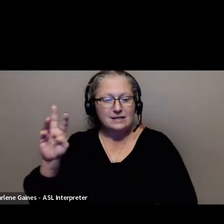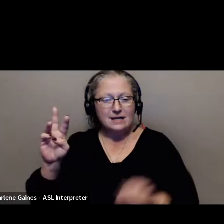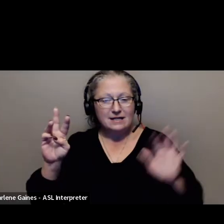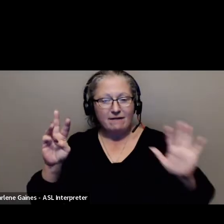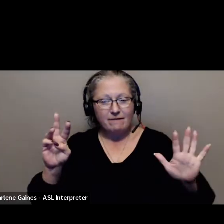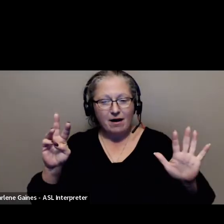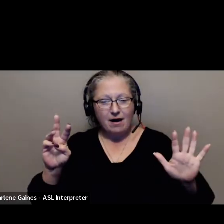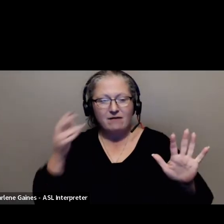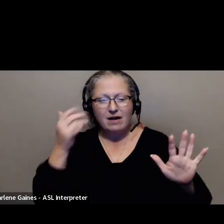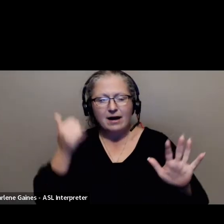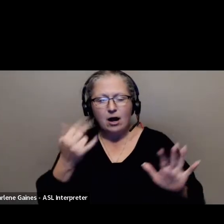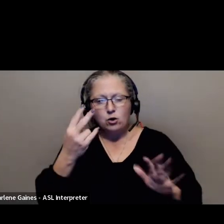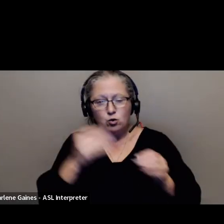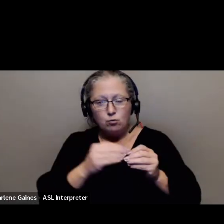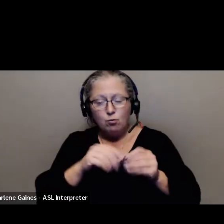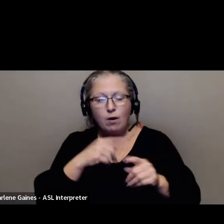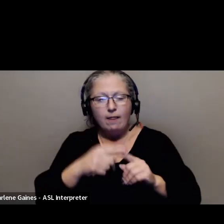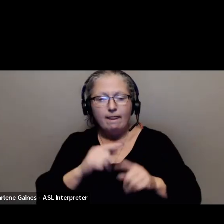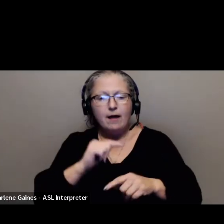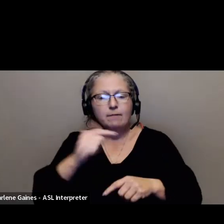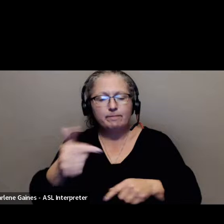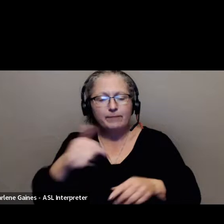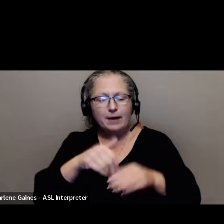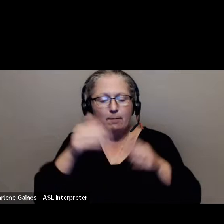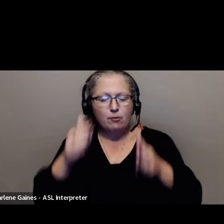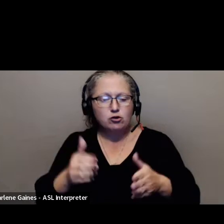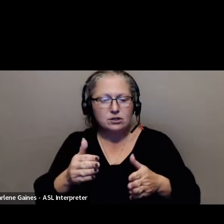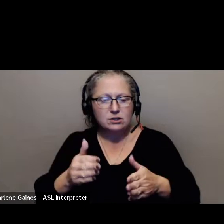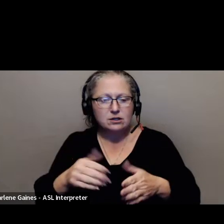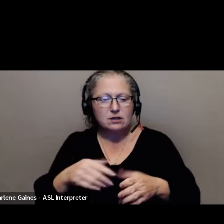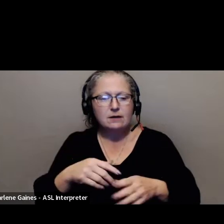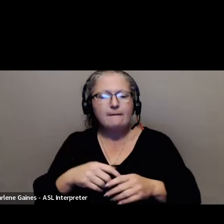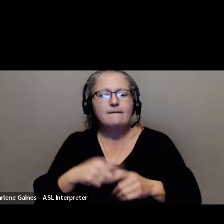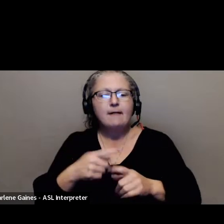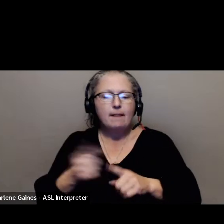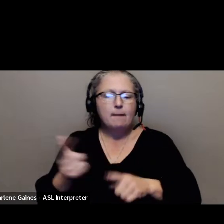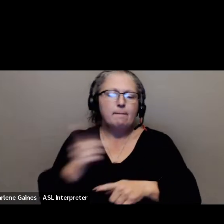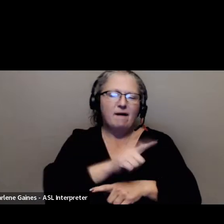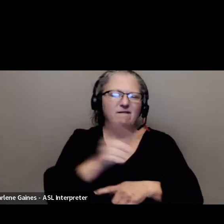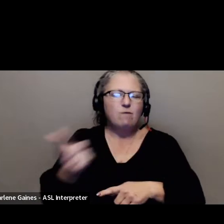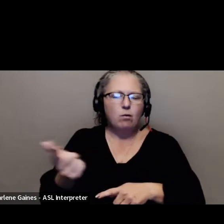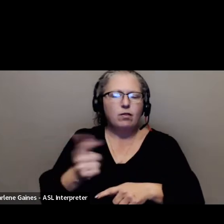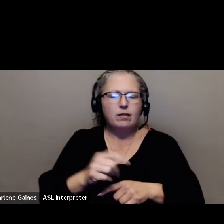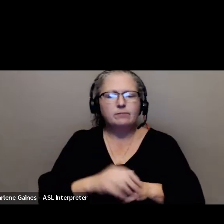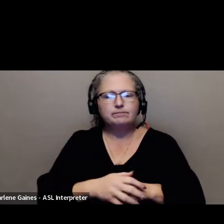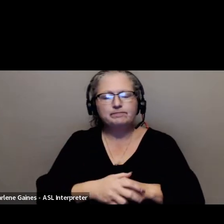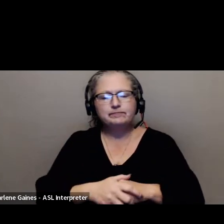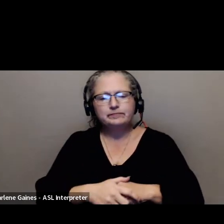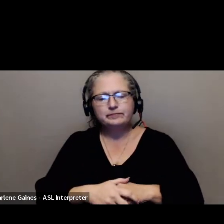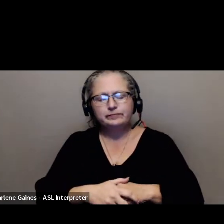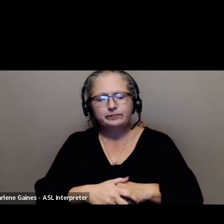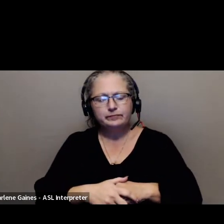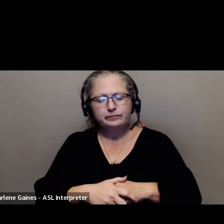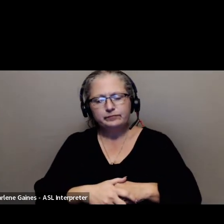have two more? And then I'm going to go back into in-person and we'll go back and forth. Okay.